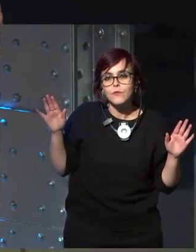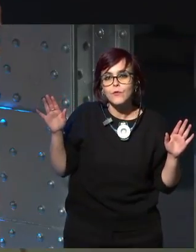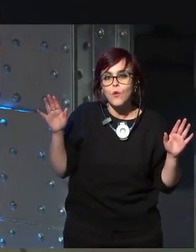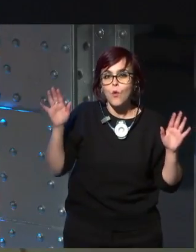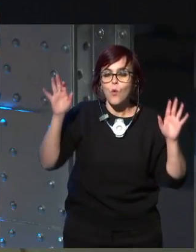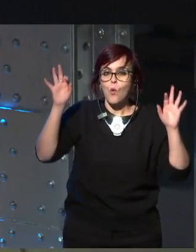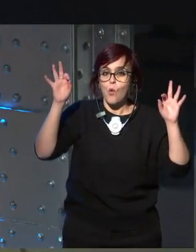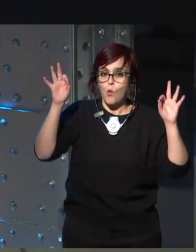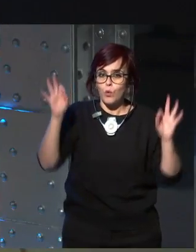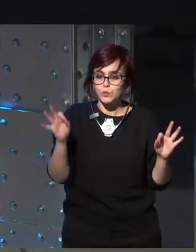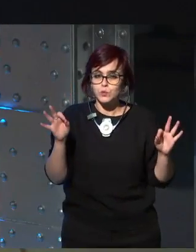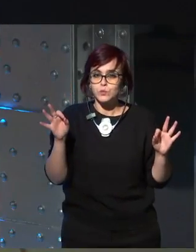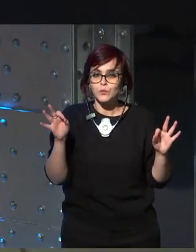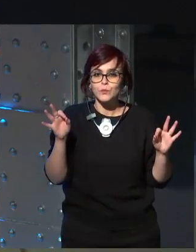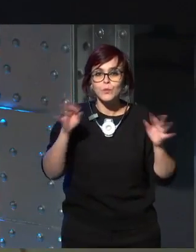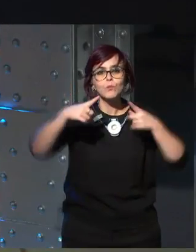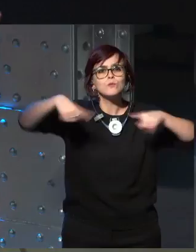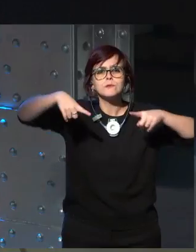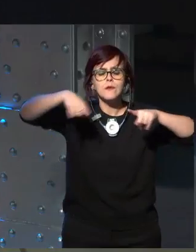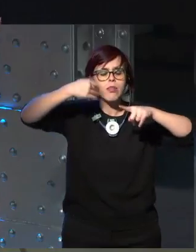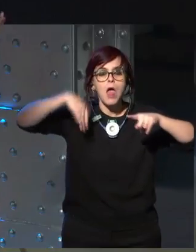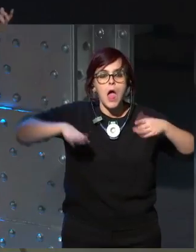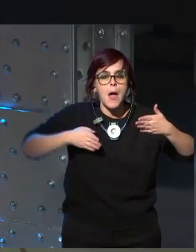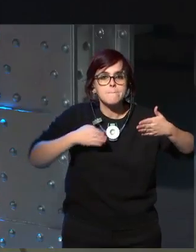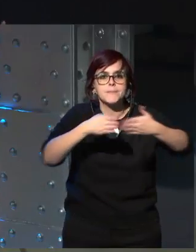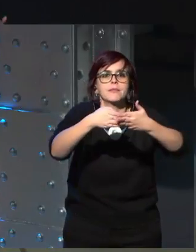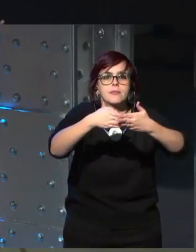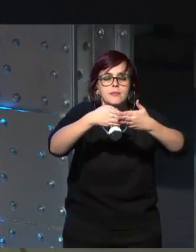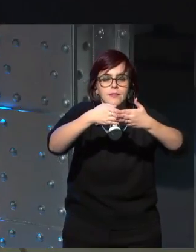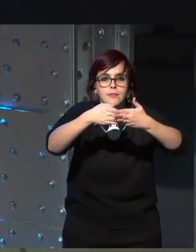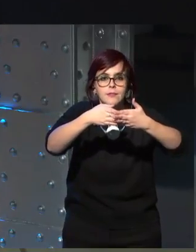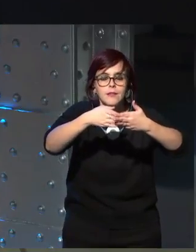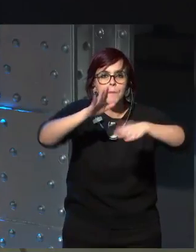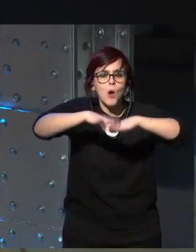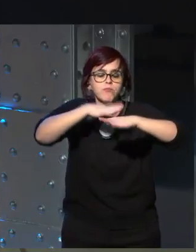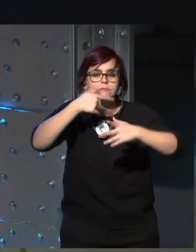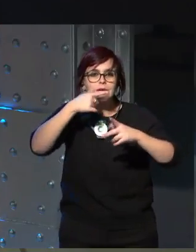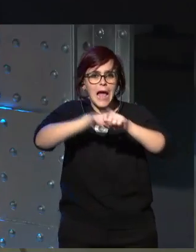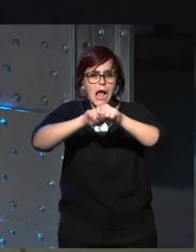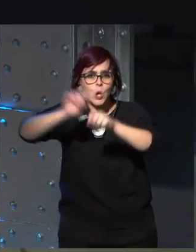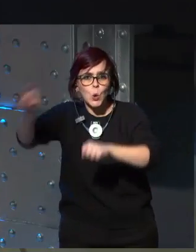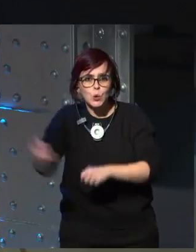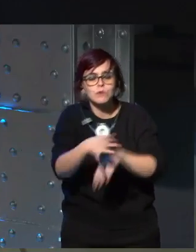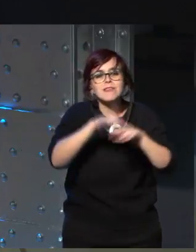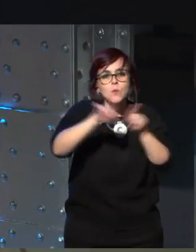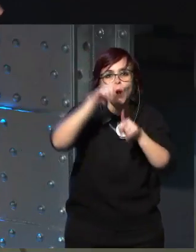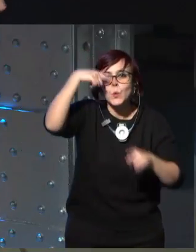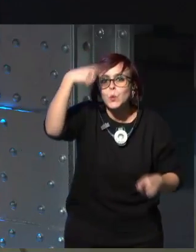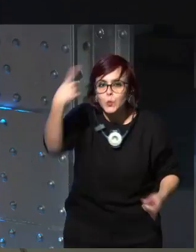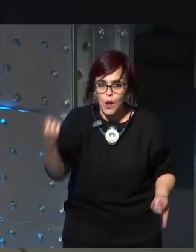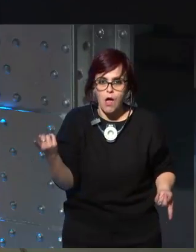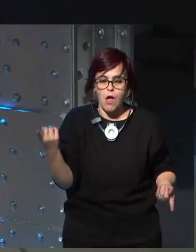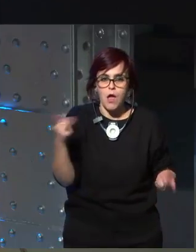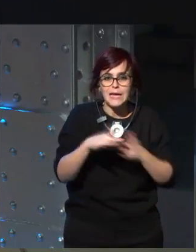And then we should consider from when does music stop sending emotions to people. But we need to take into account